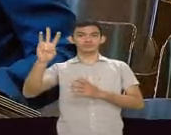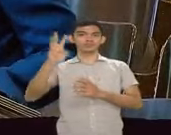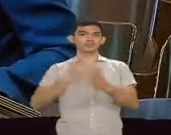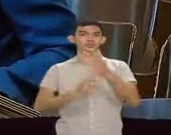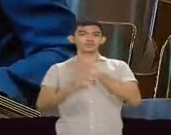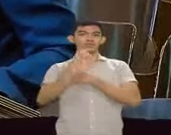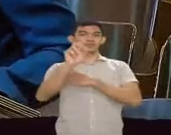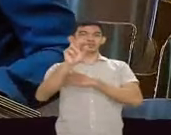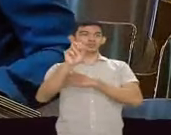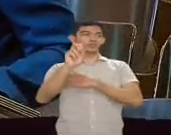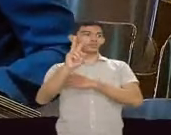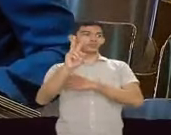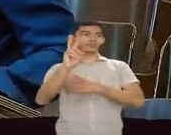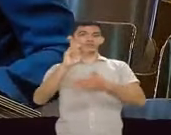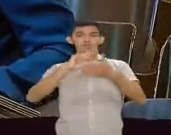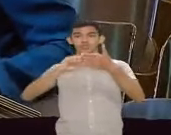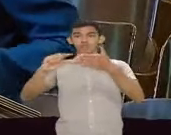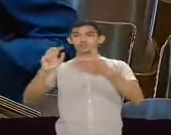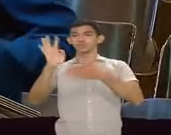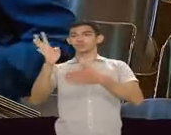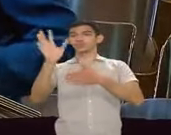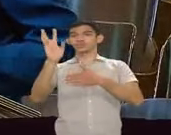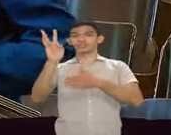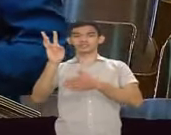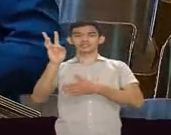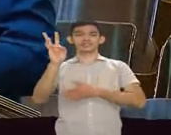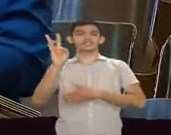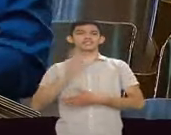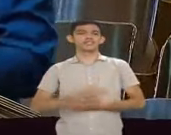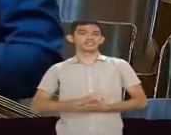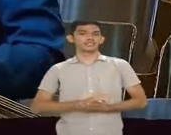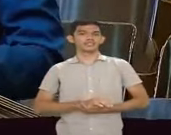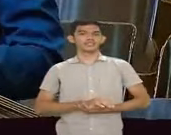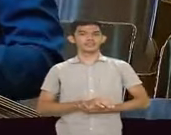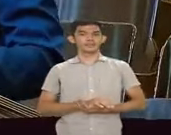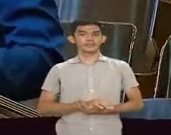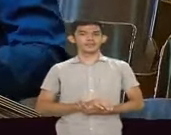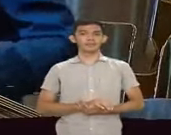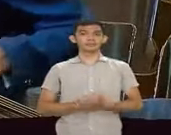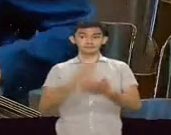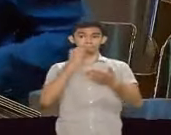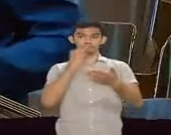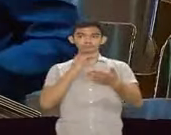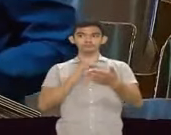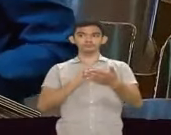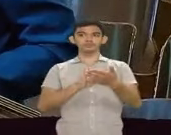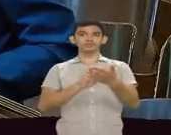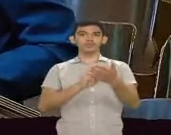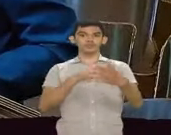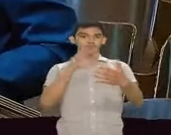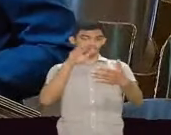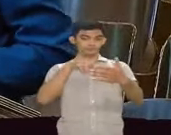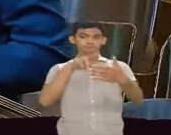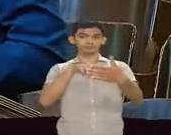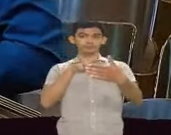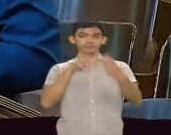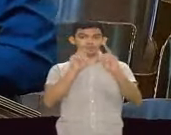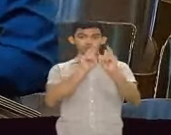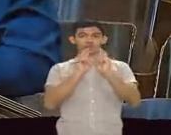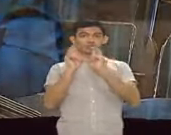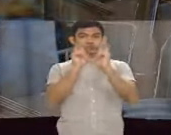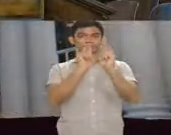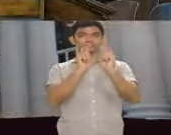to look at verse 46 to 50 for tonight's text for our message. And let's read together